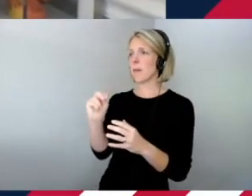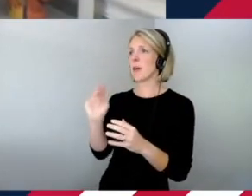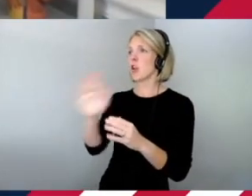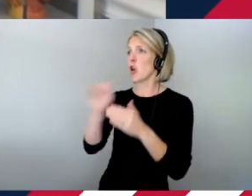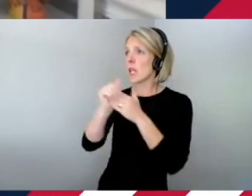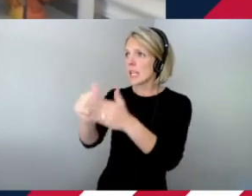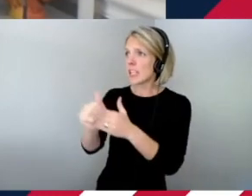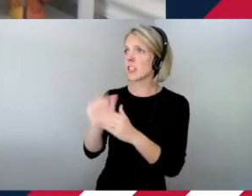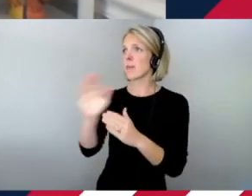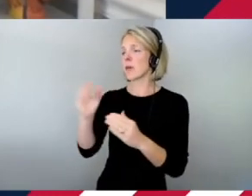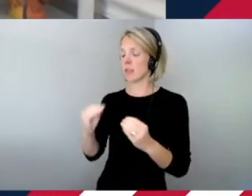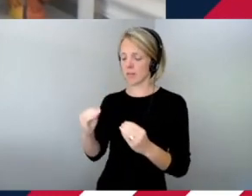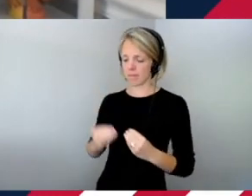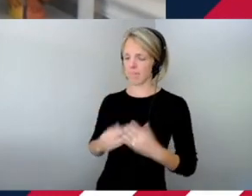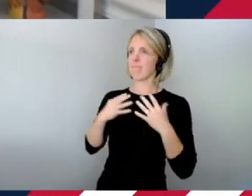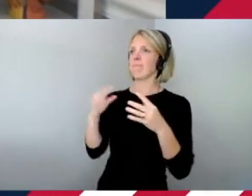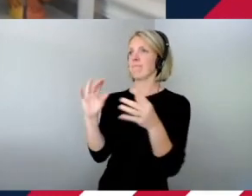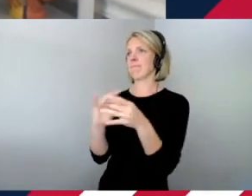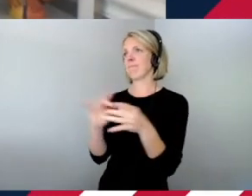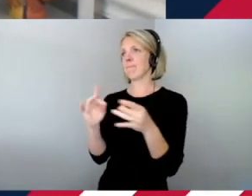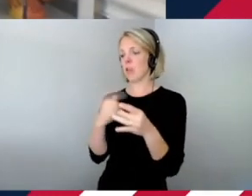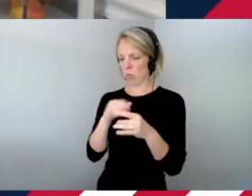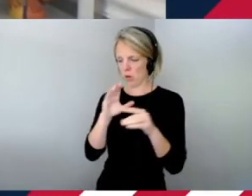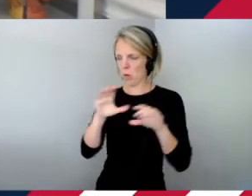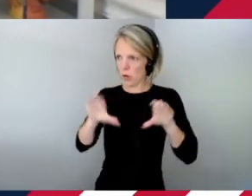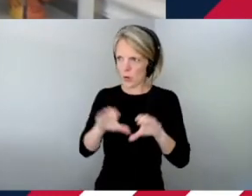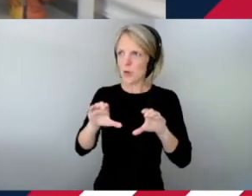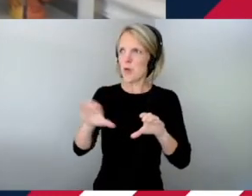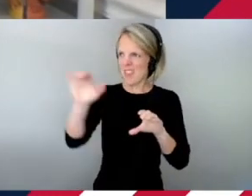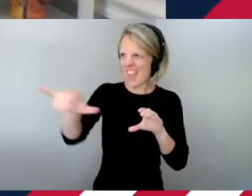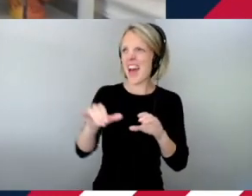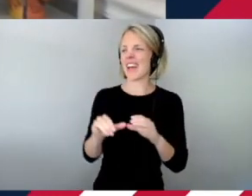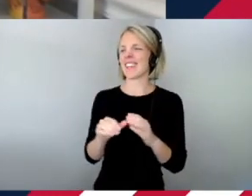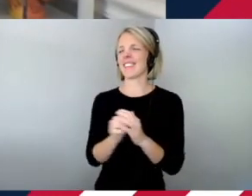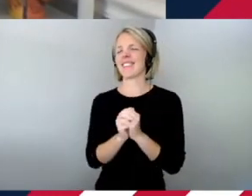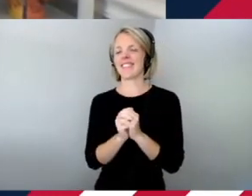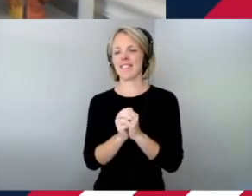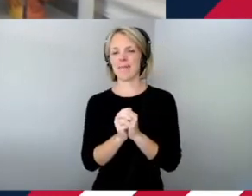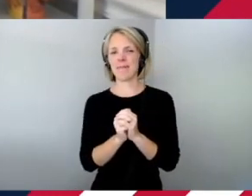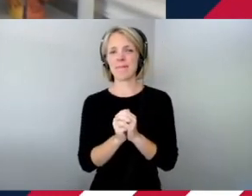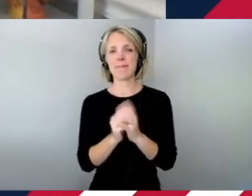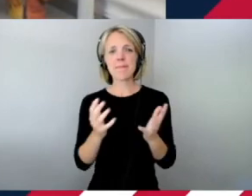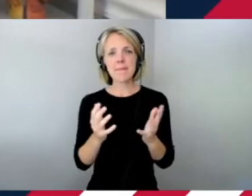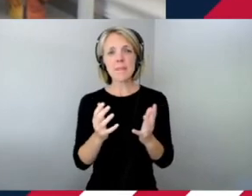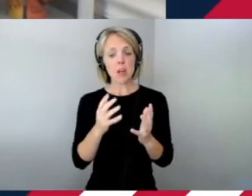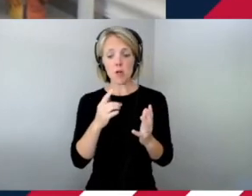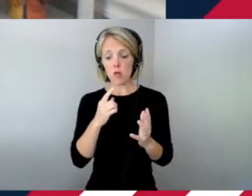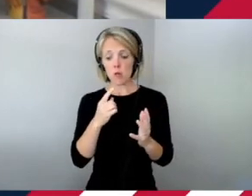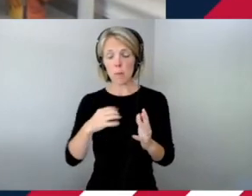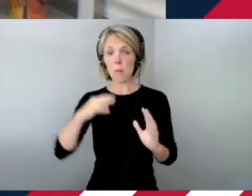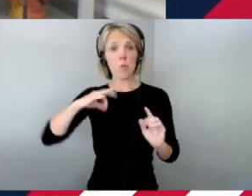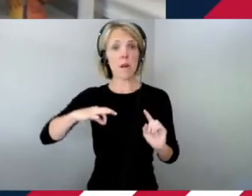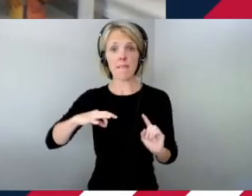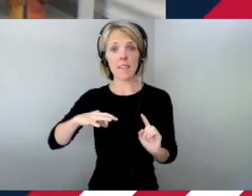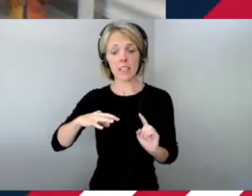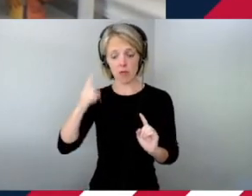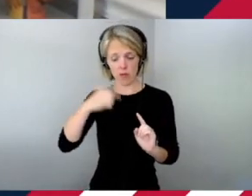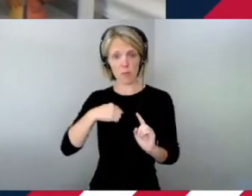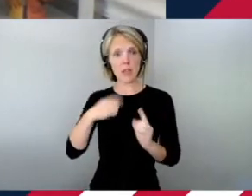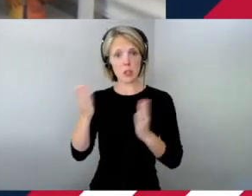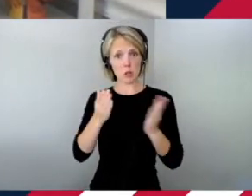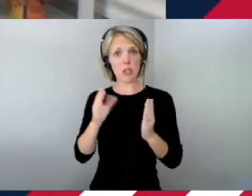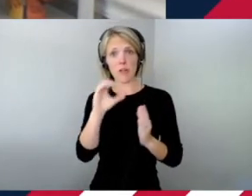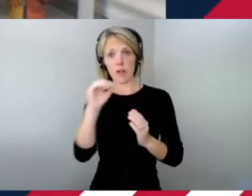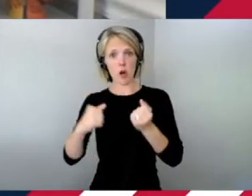those inspirational remarks. We will do just that, sir. It has been a privilege to serve as this committee's